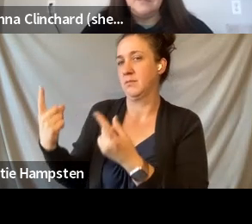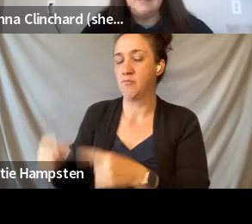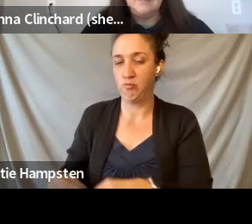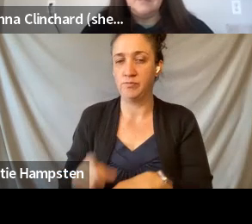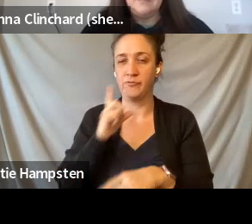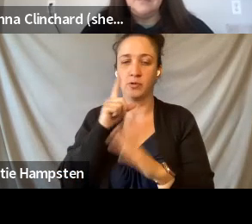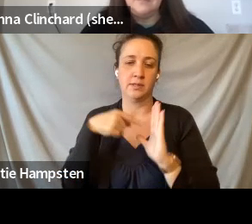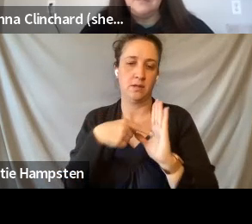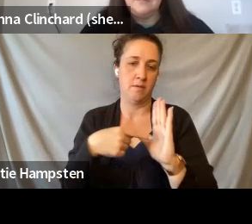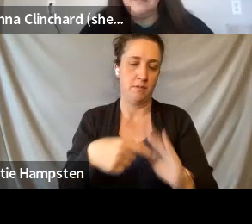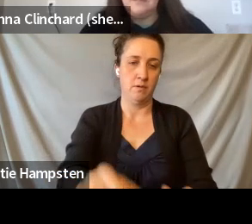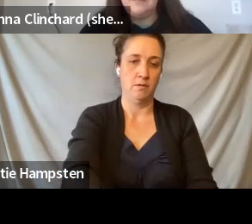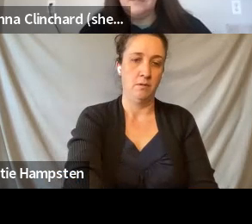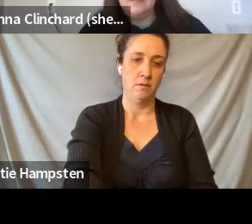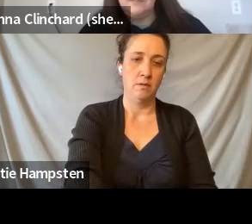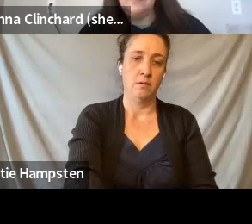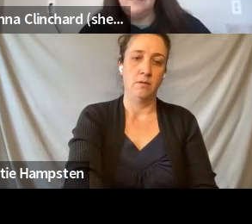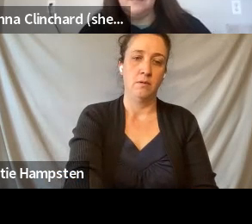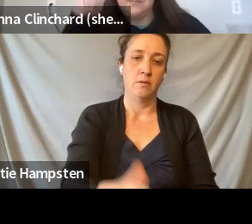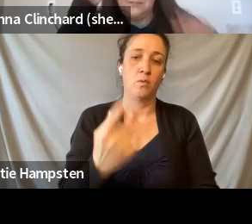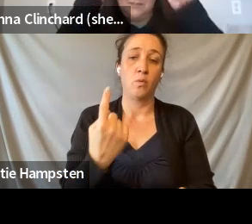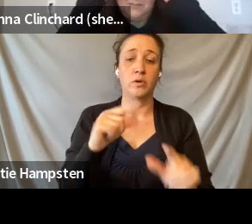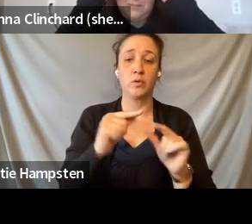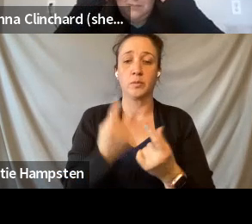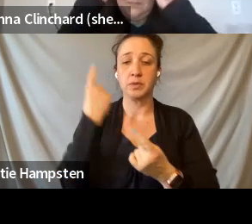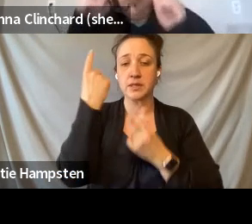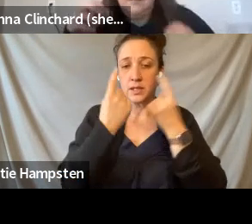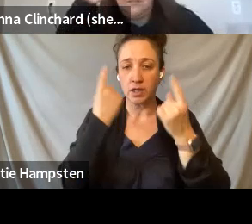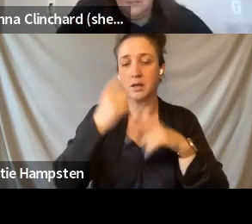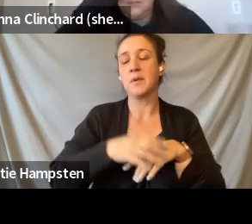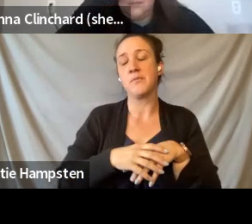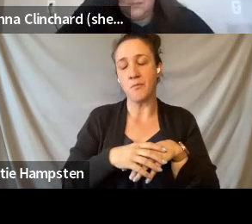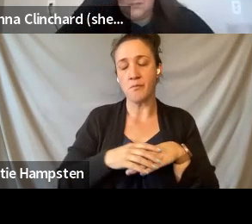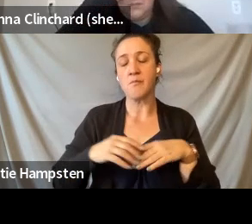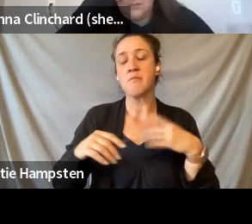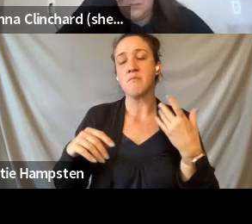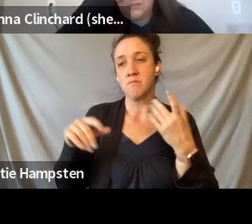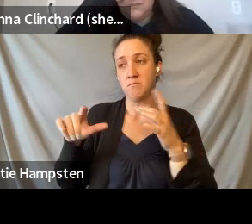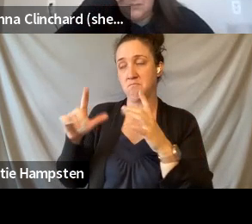instance, one of the groups is thinking about creating a government and